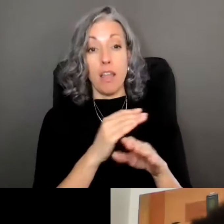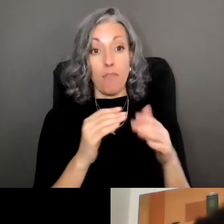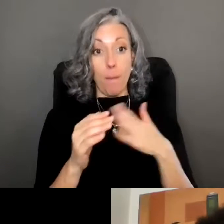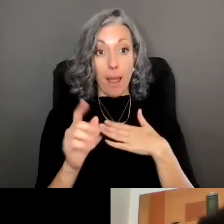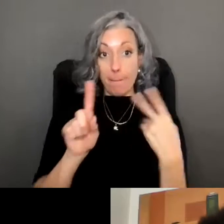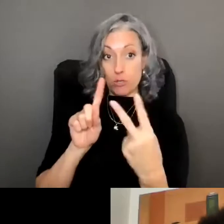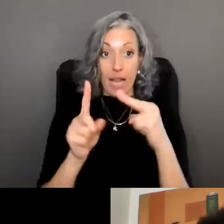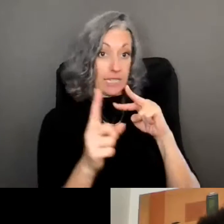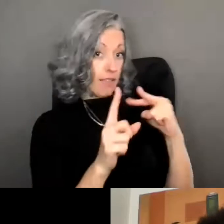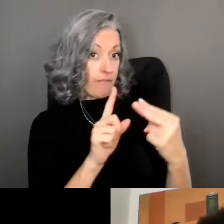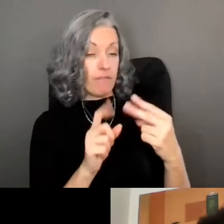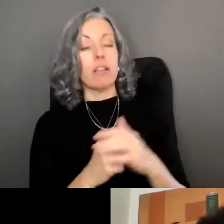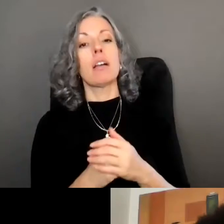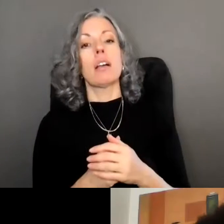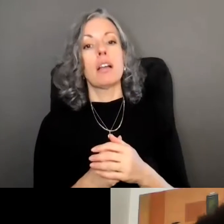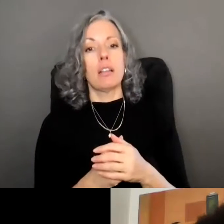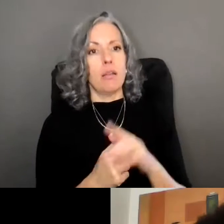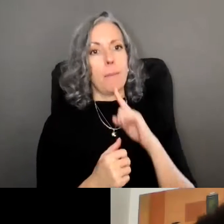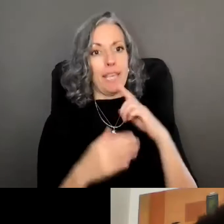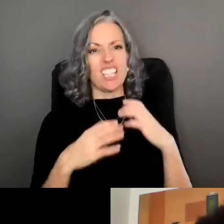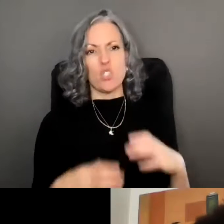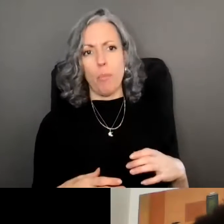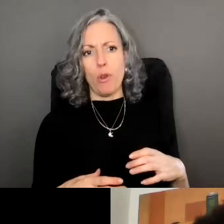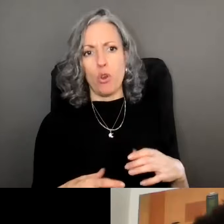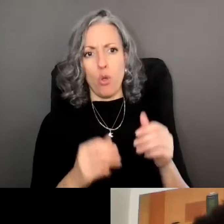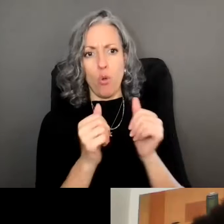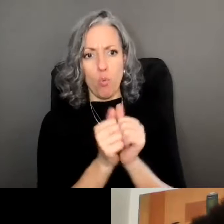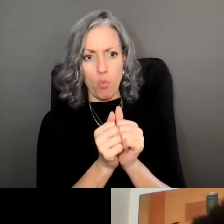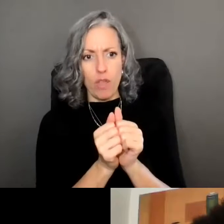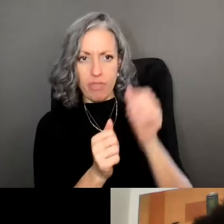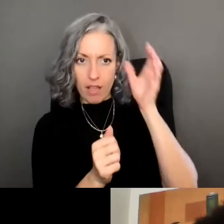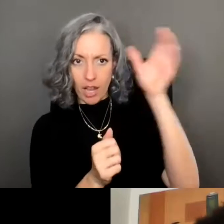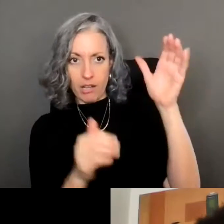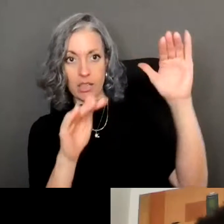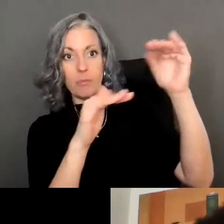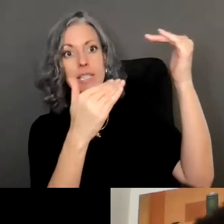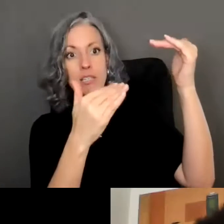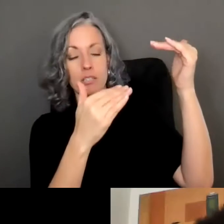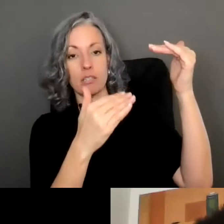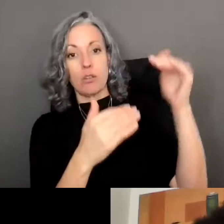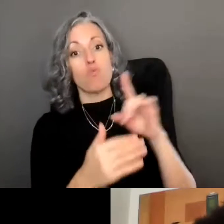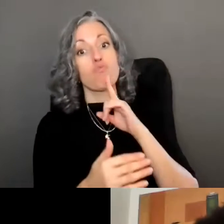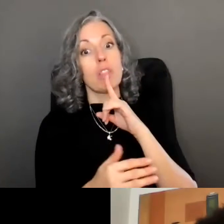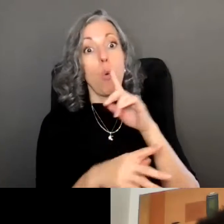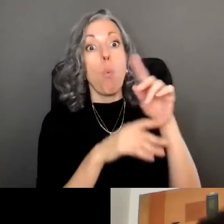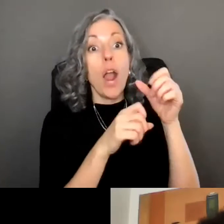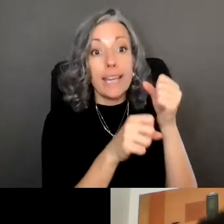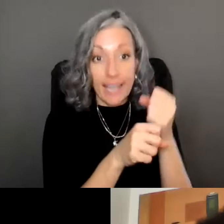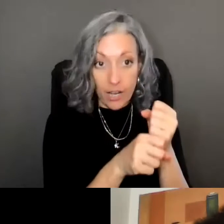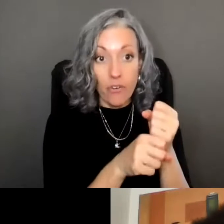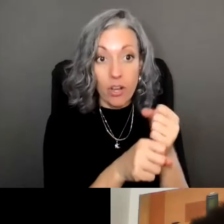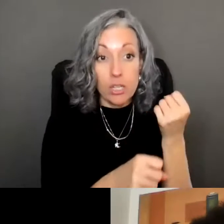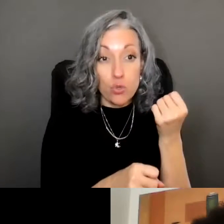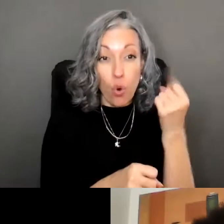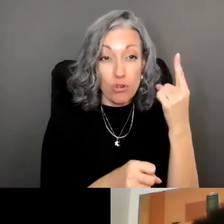perspective, as a consumer with cognitive limitation, it takes almost a year just to understand